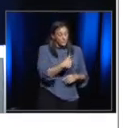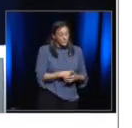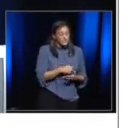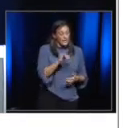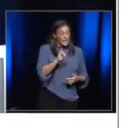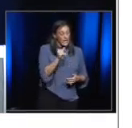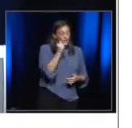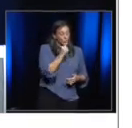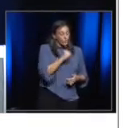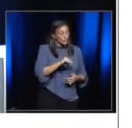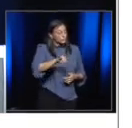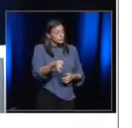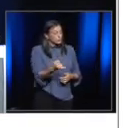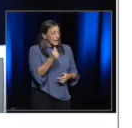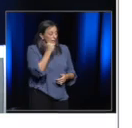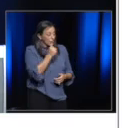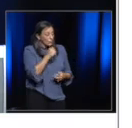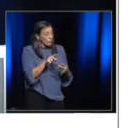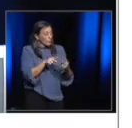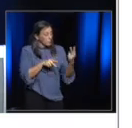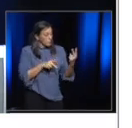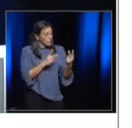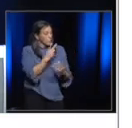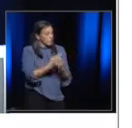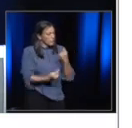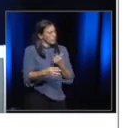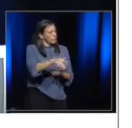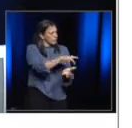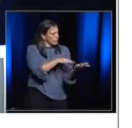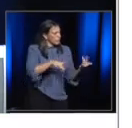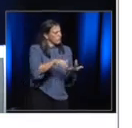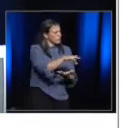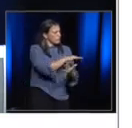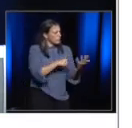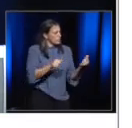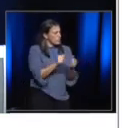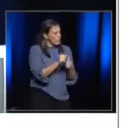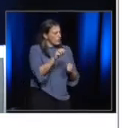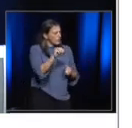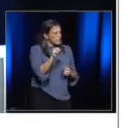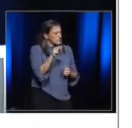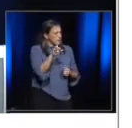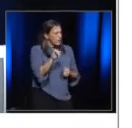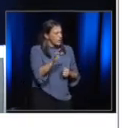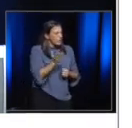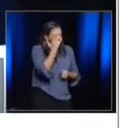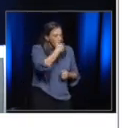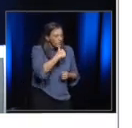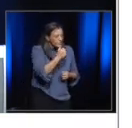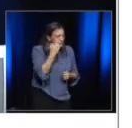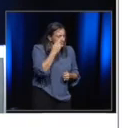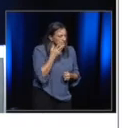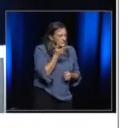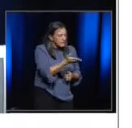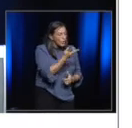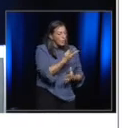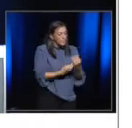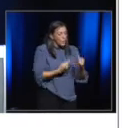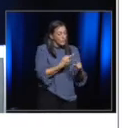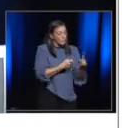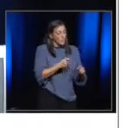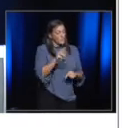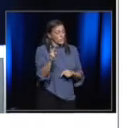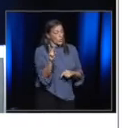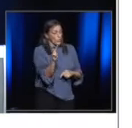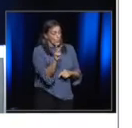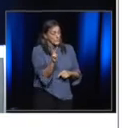girl, were found swimming in amongst the Māui dolphins. We never knew they were there. Both were from the West Coast South Island.